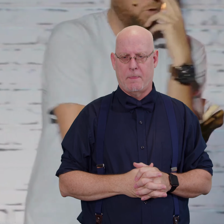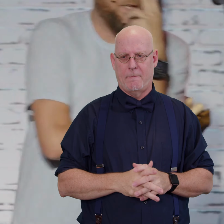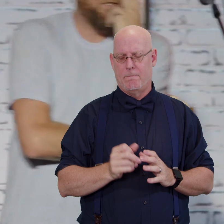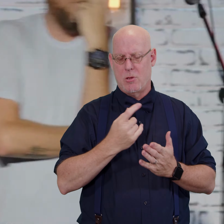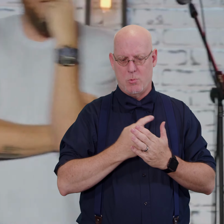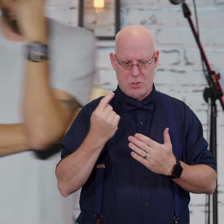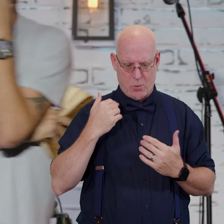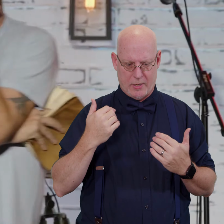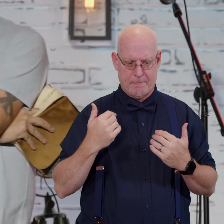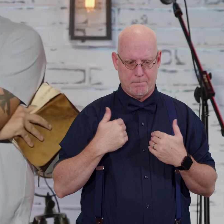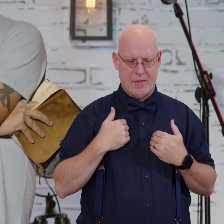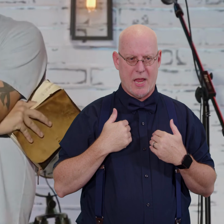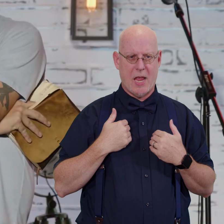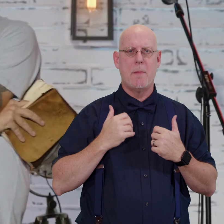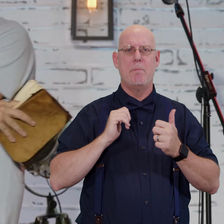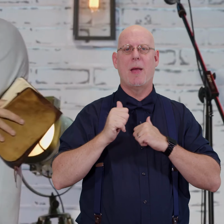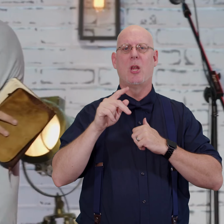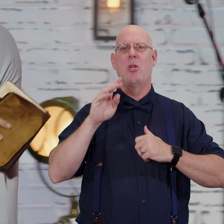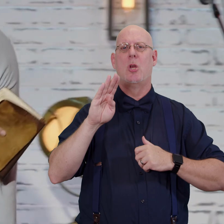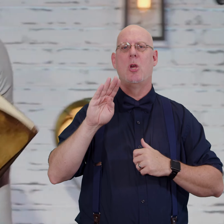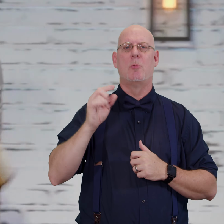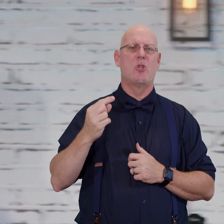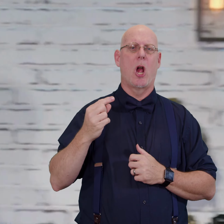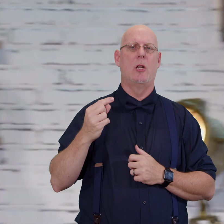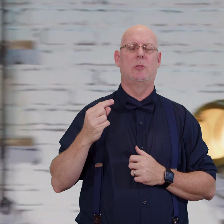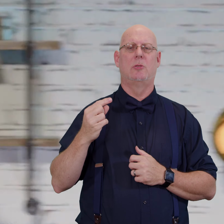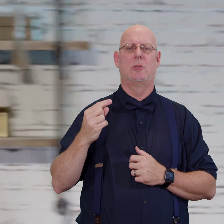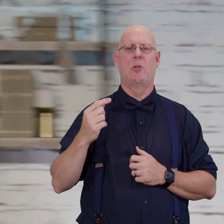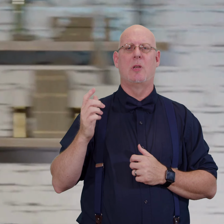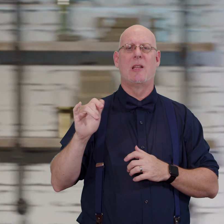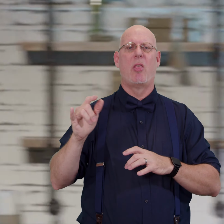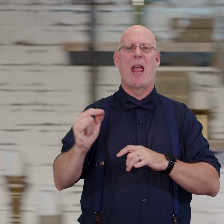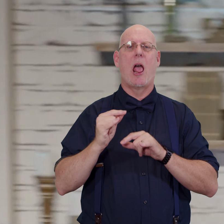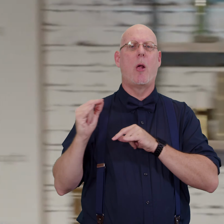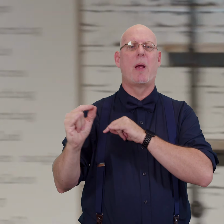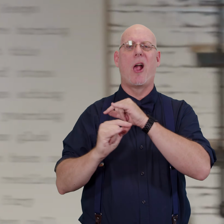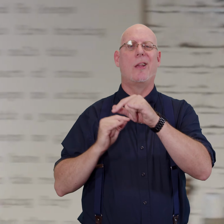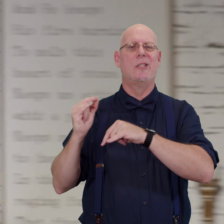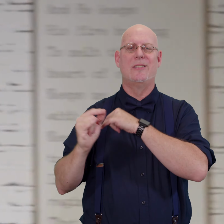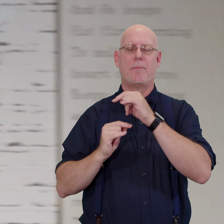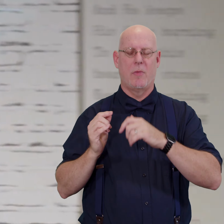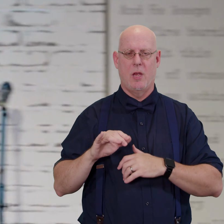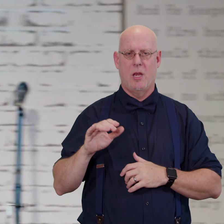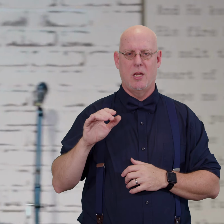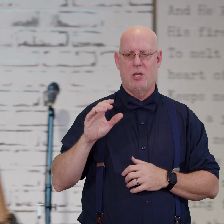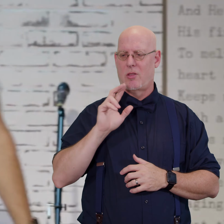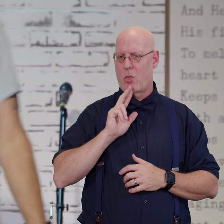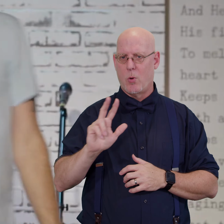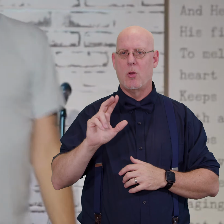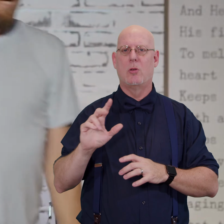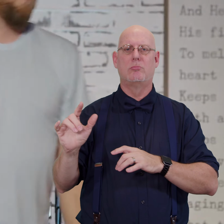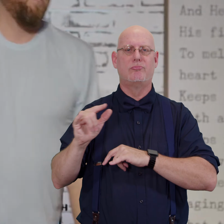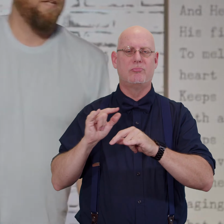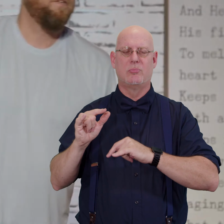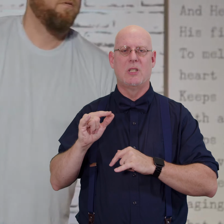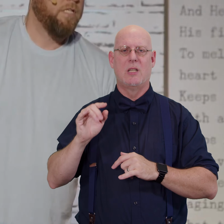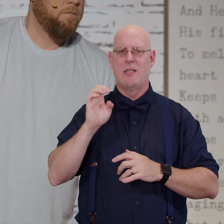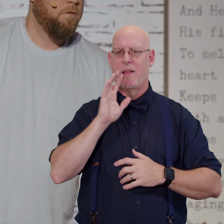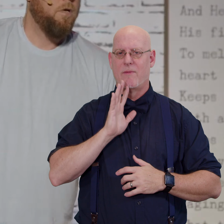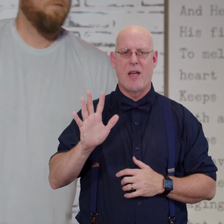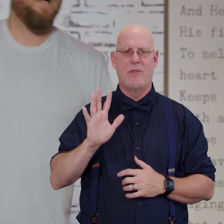A few weeks ago, we still had passes to Busch Gardens. We went to Busch Gardens and we're over by the little airplanes. And Augustine's riding the airplanes and Evie's tired of the